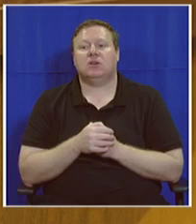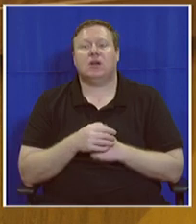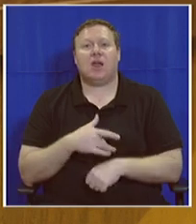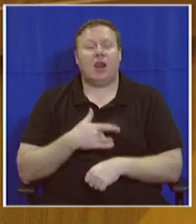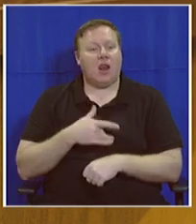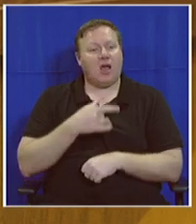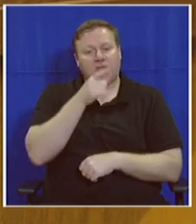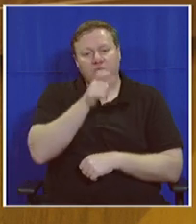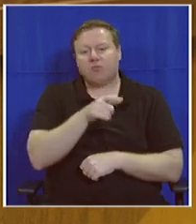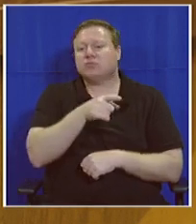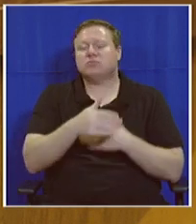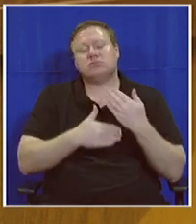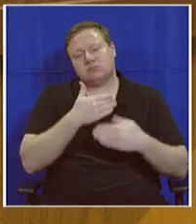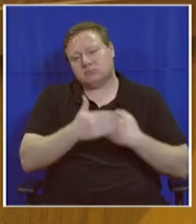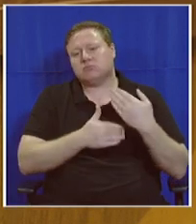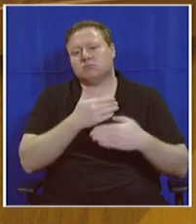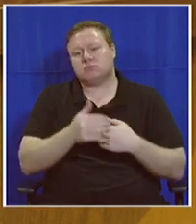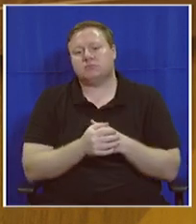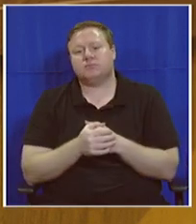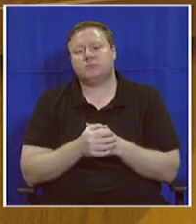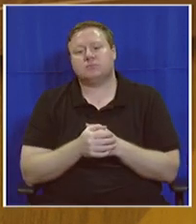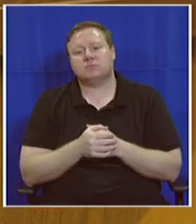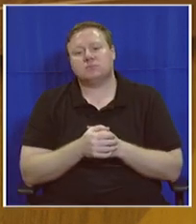that which lied ahead of her.